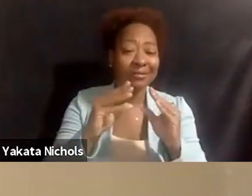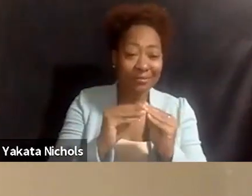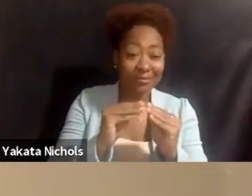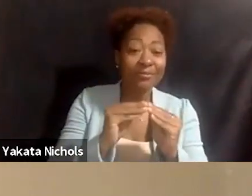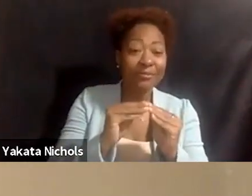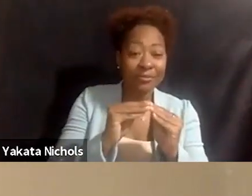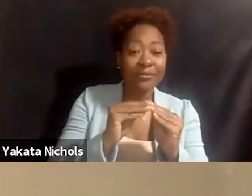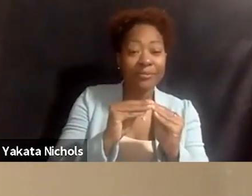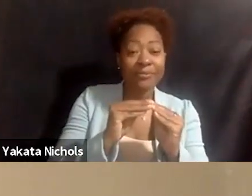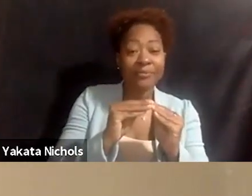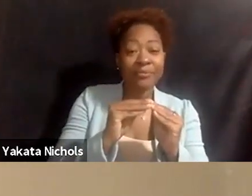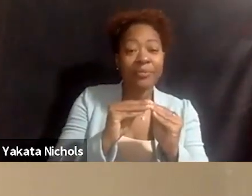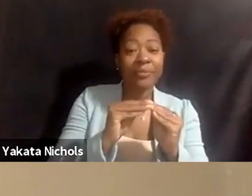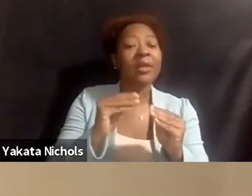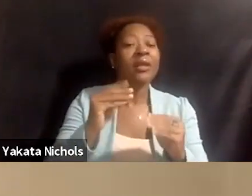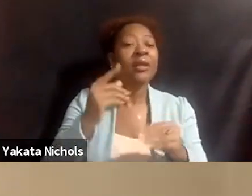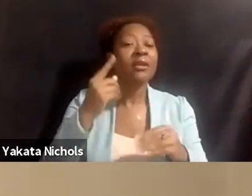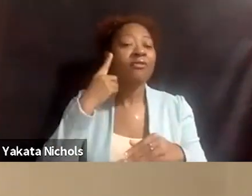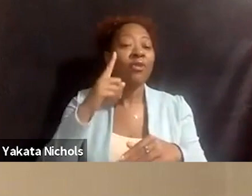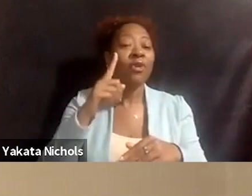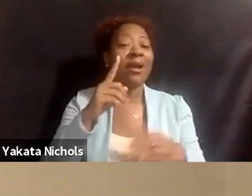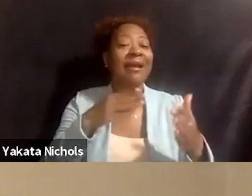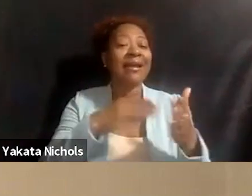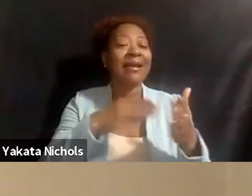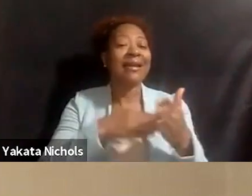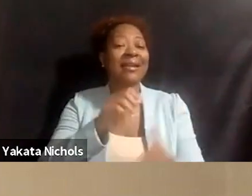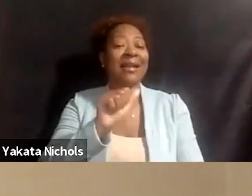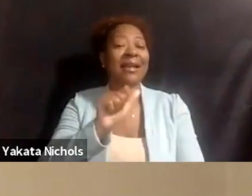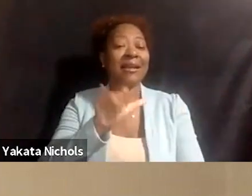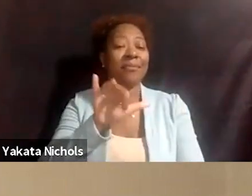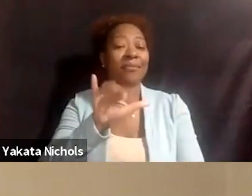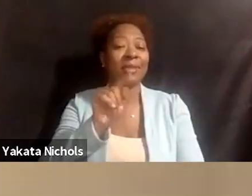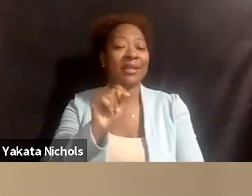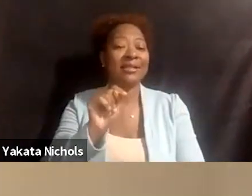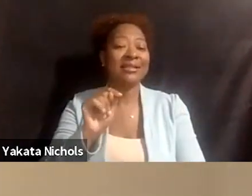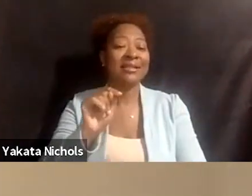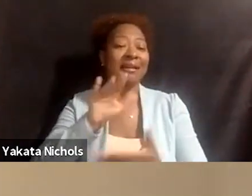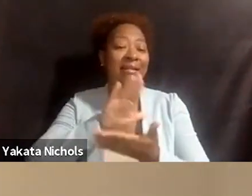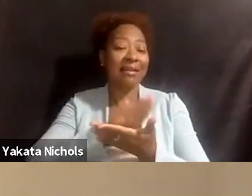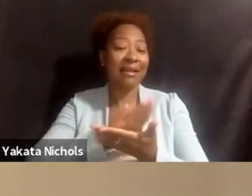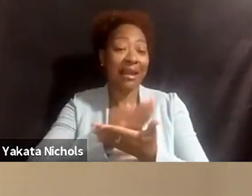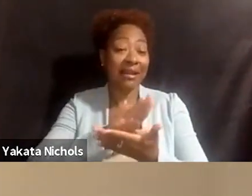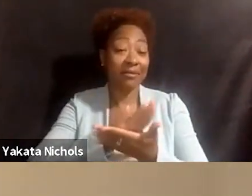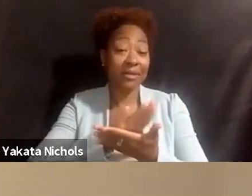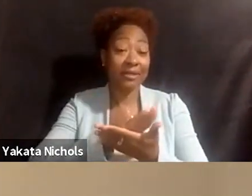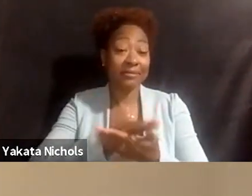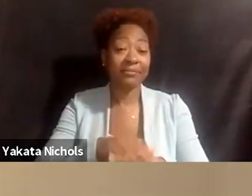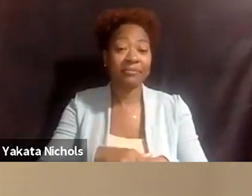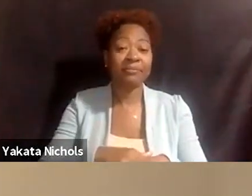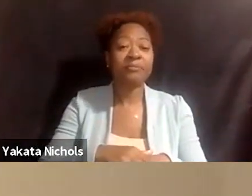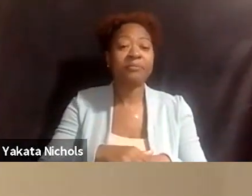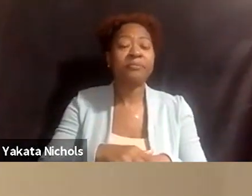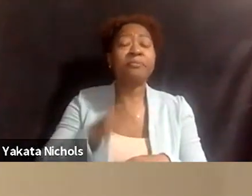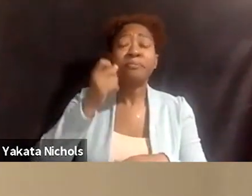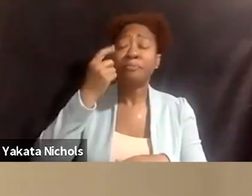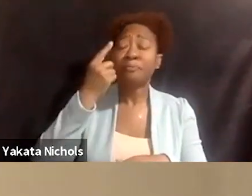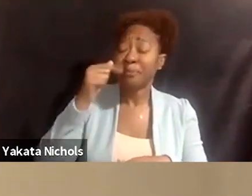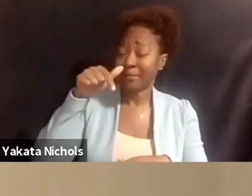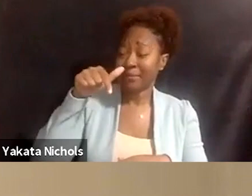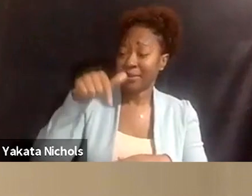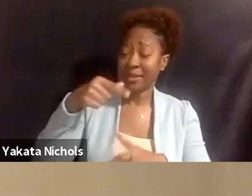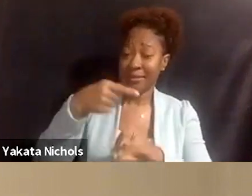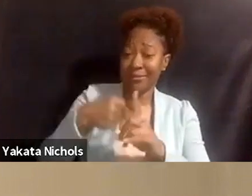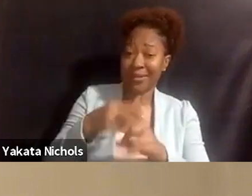Equity, and Accessibility at University of Michigan. Throughout the month of October, this conference includes 11 online